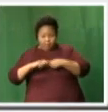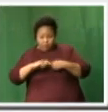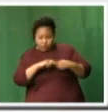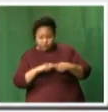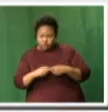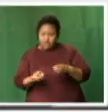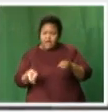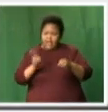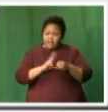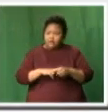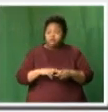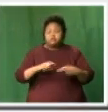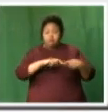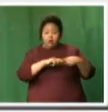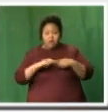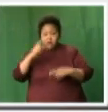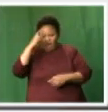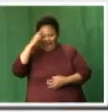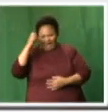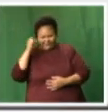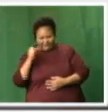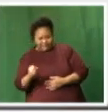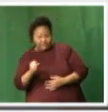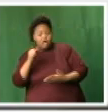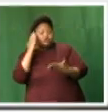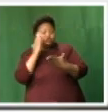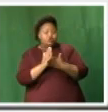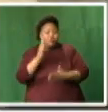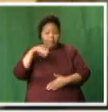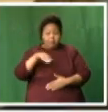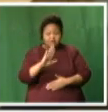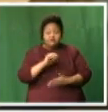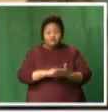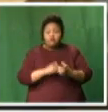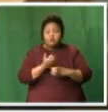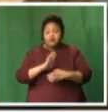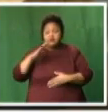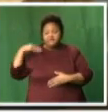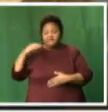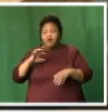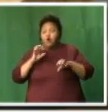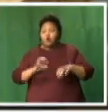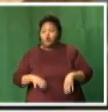latawucinisekisa kwema-rebel group eveni laseCongo.